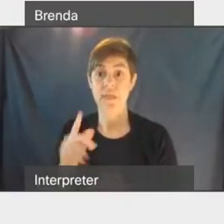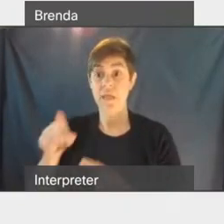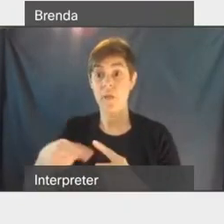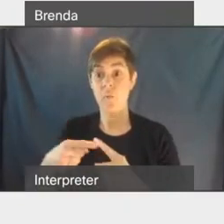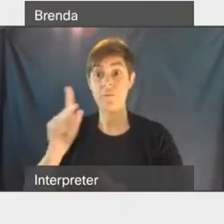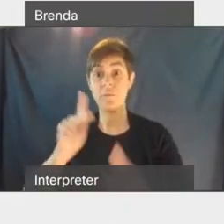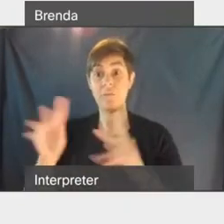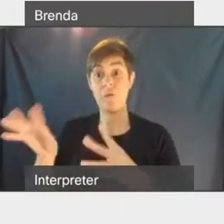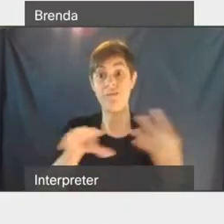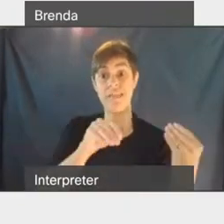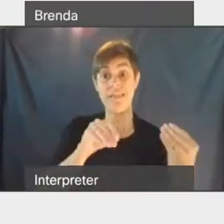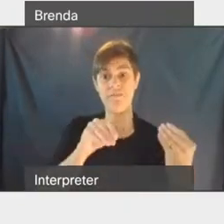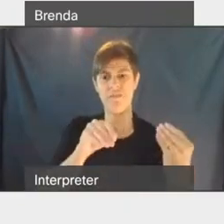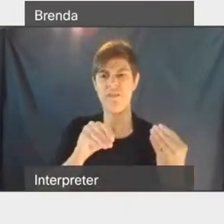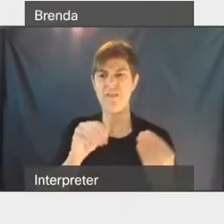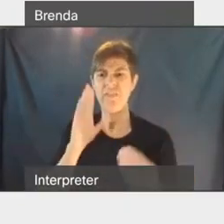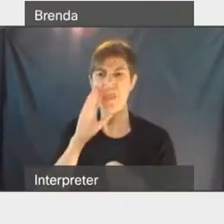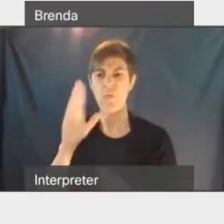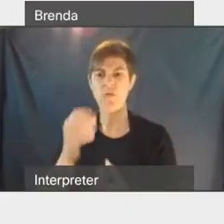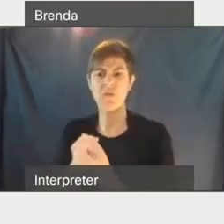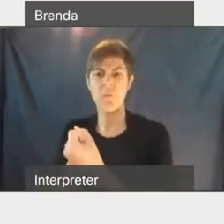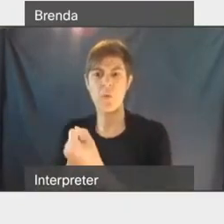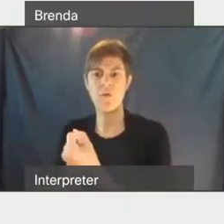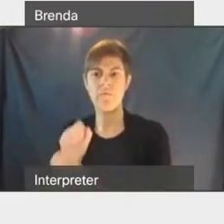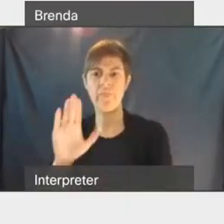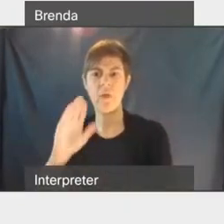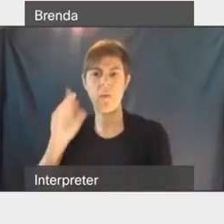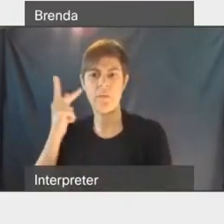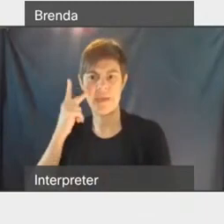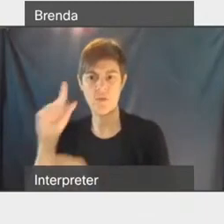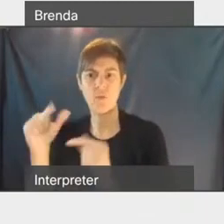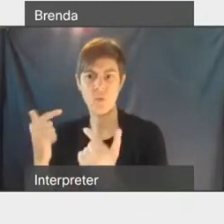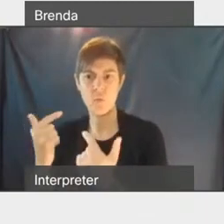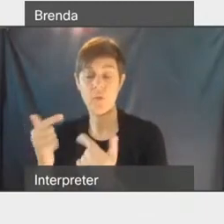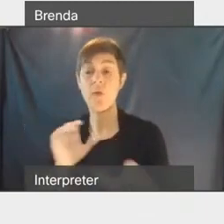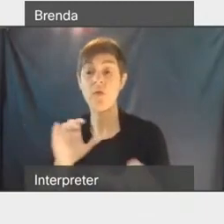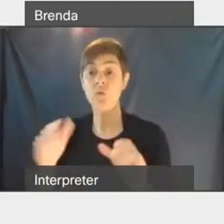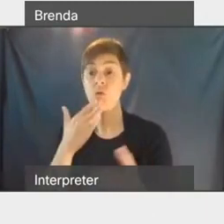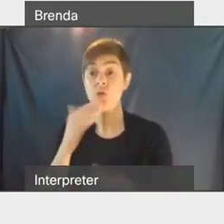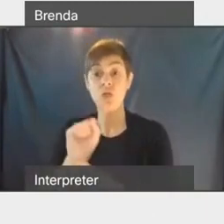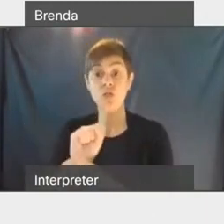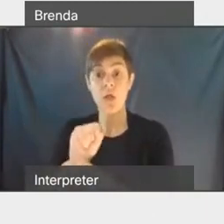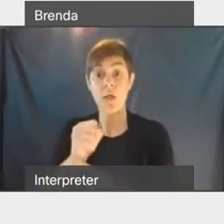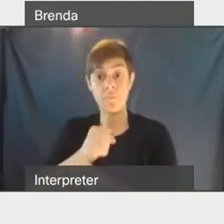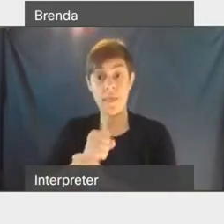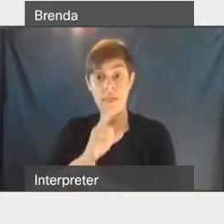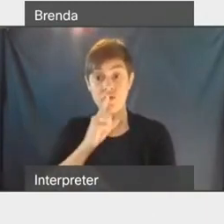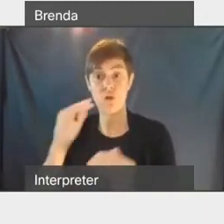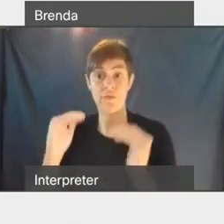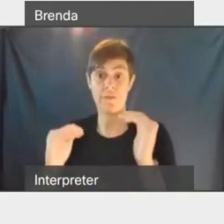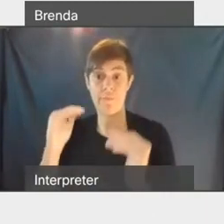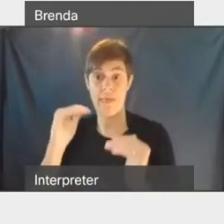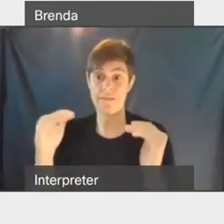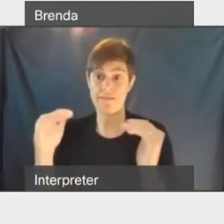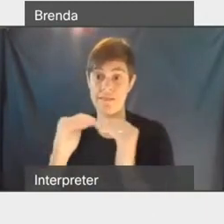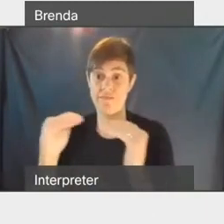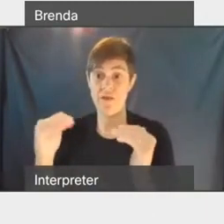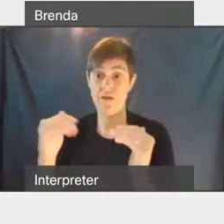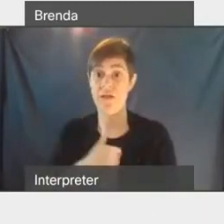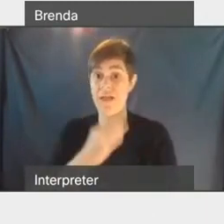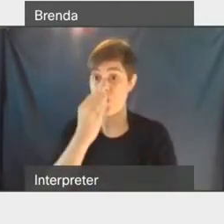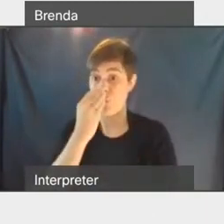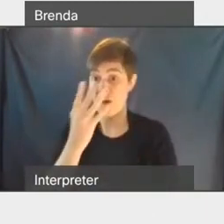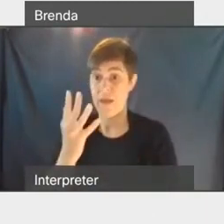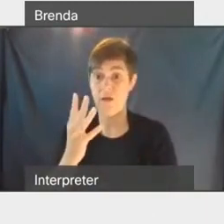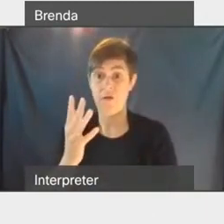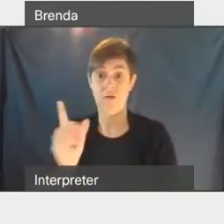door. Everybody knows that. So just do a real good job of making sure that the balance is fair. I don't care where the